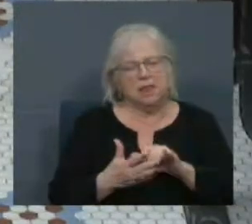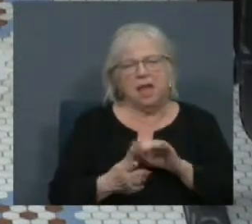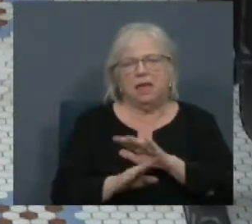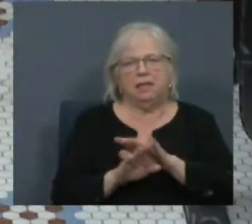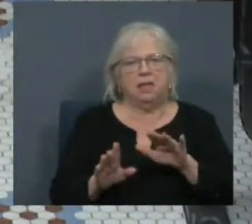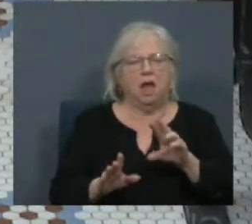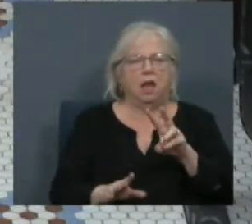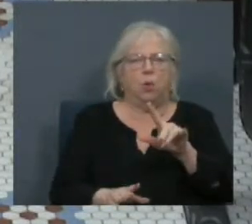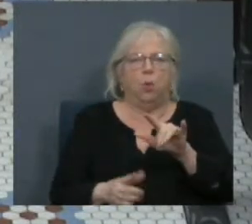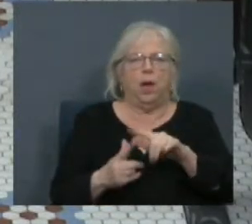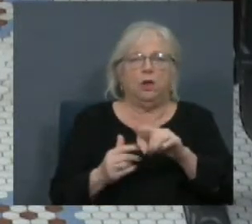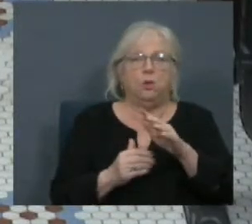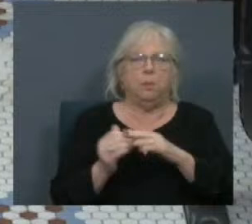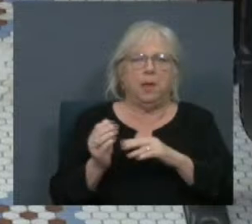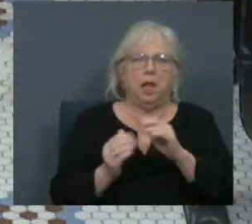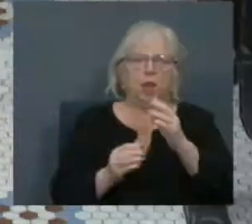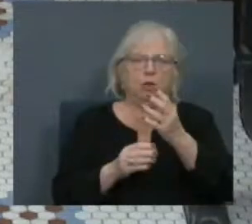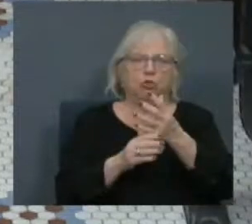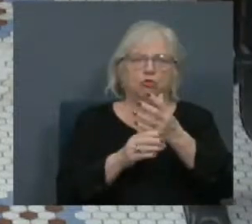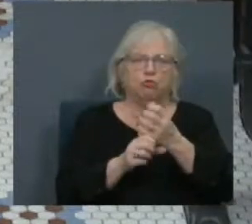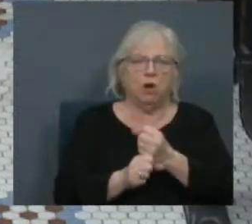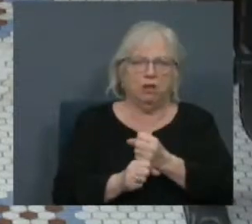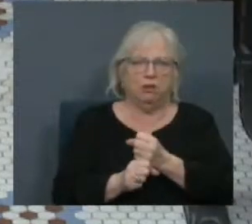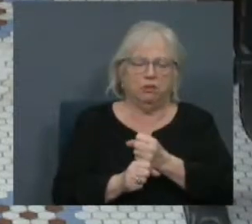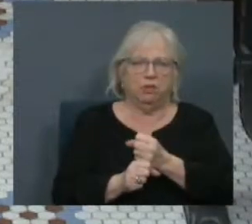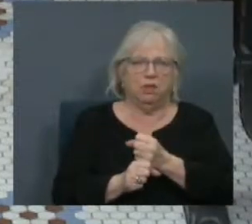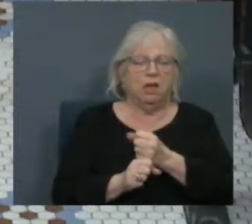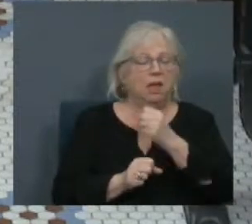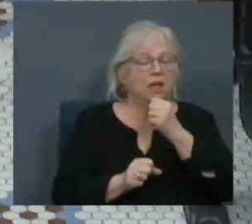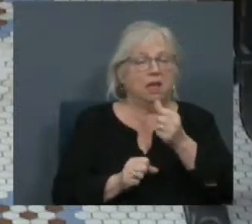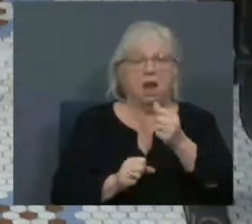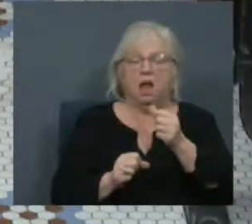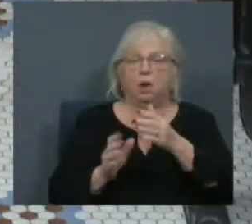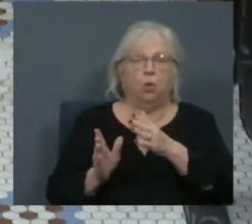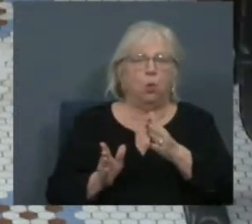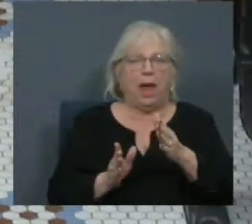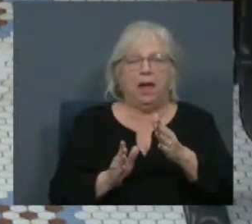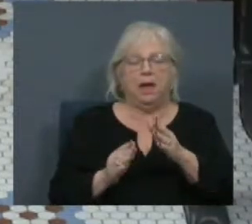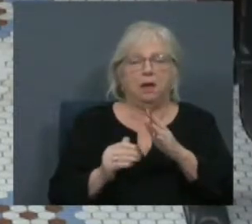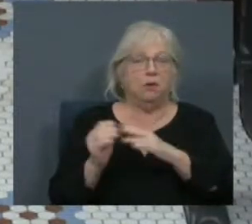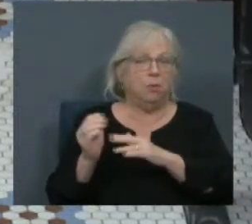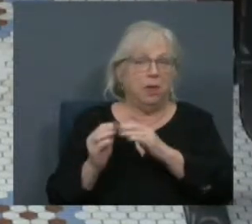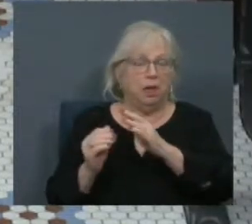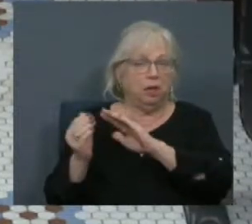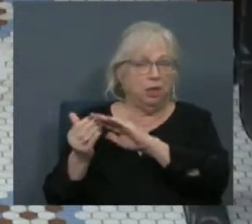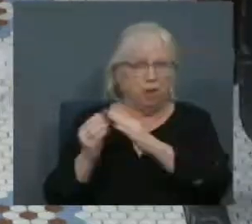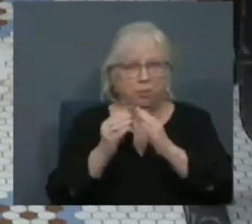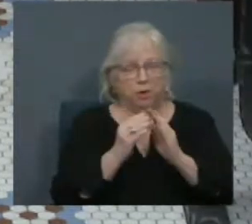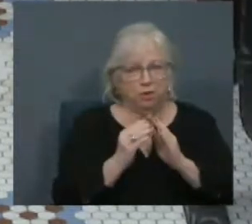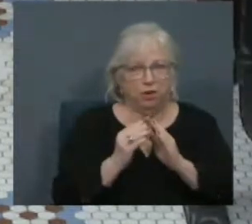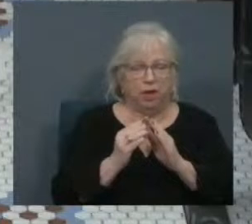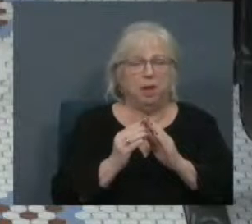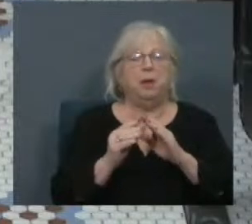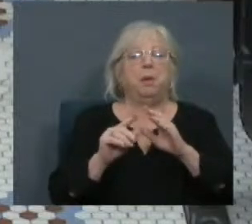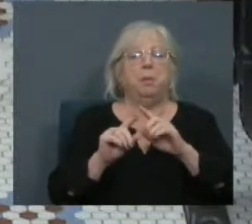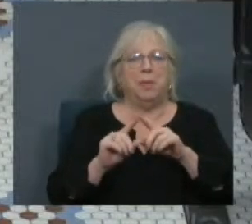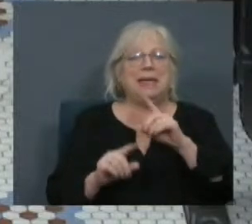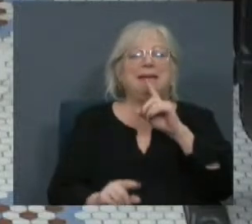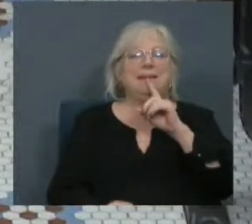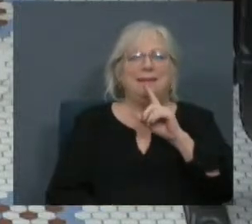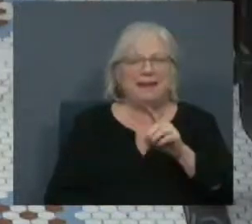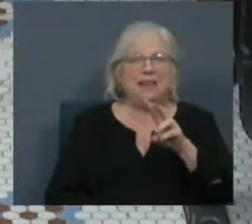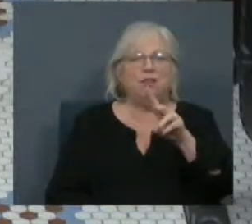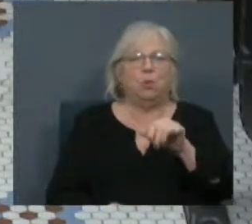build trust. It is not a way to build community. It is a way to make